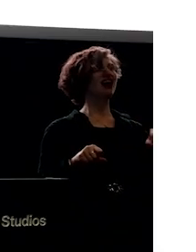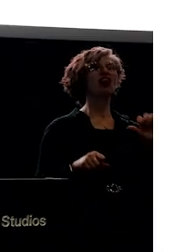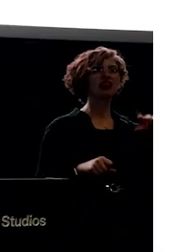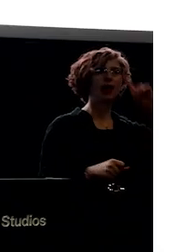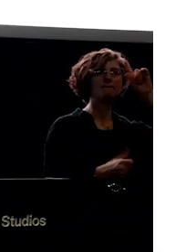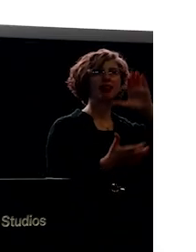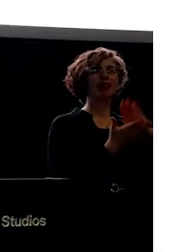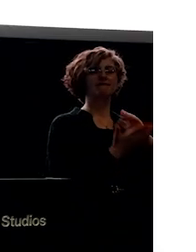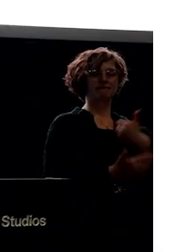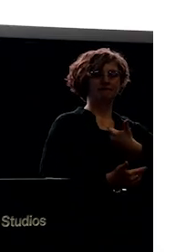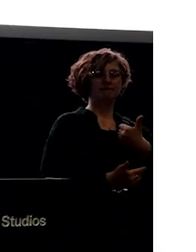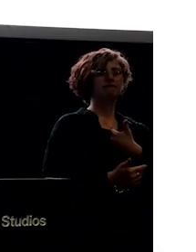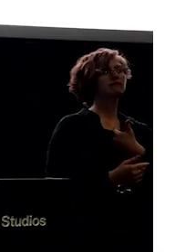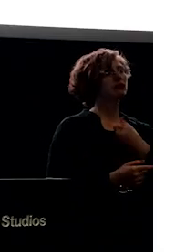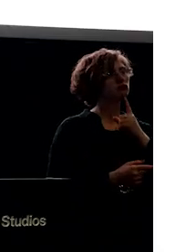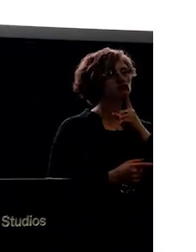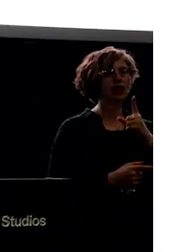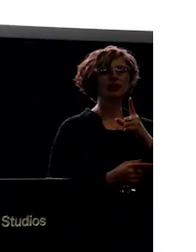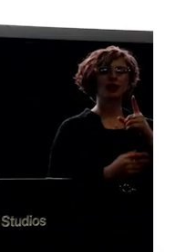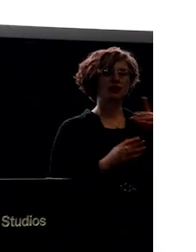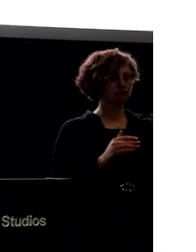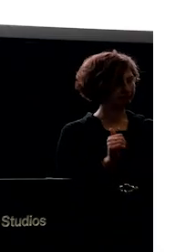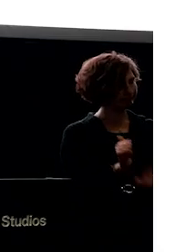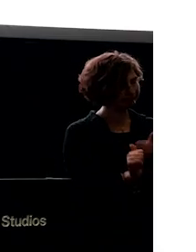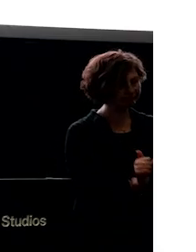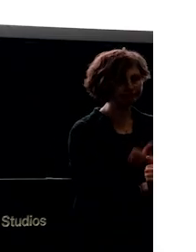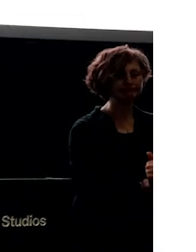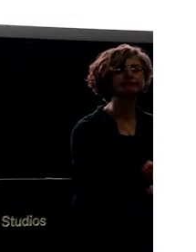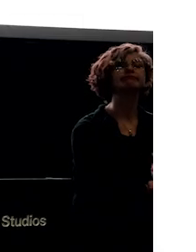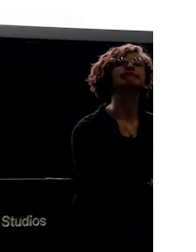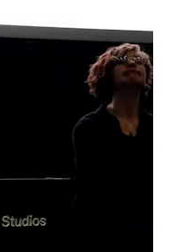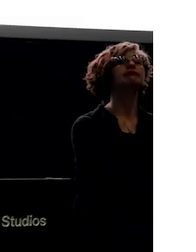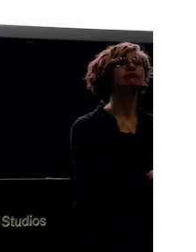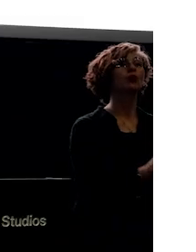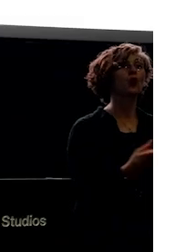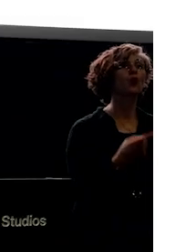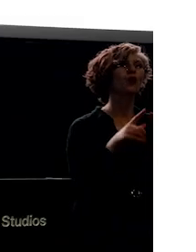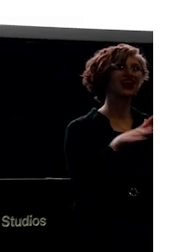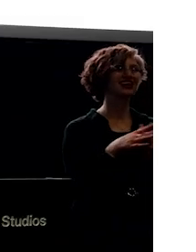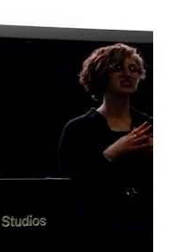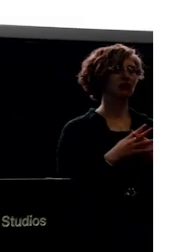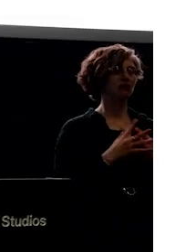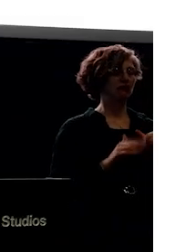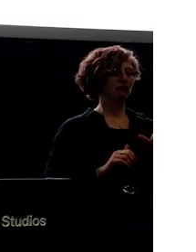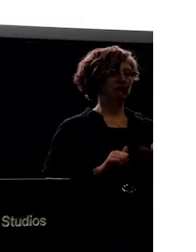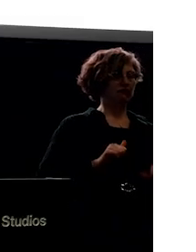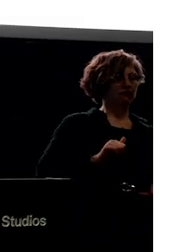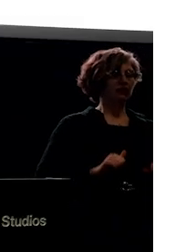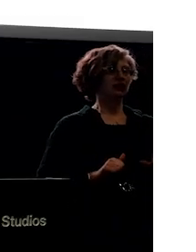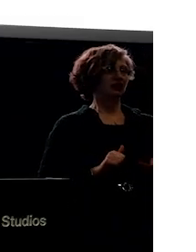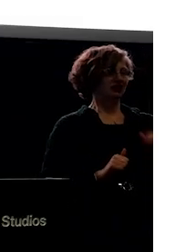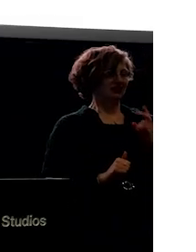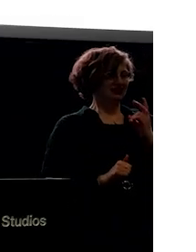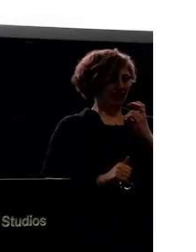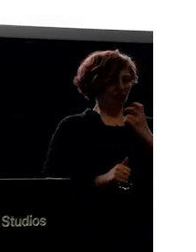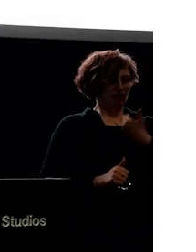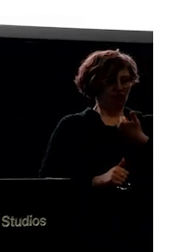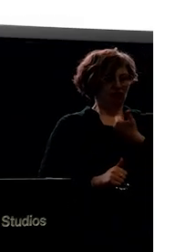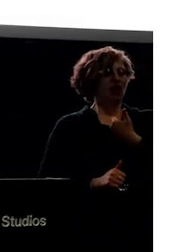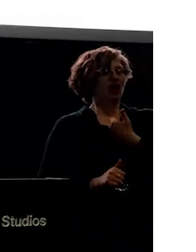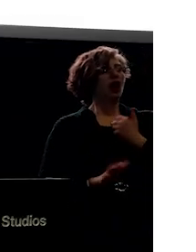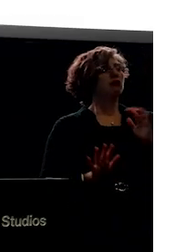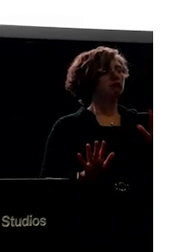pushed me forward, and whenever doubt crept in, I worked through it, letting the process quiet